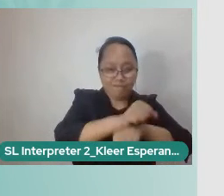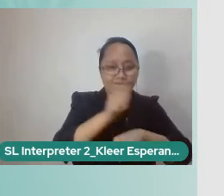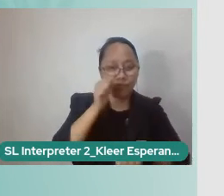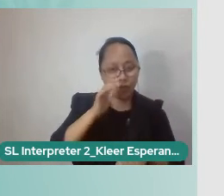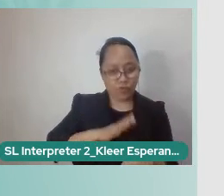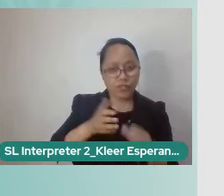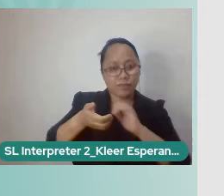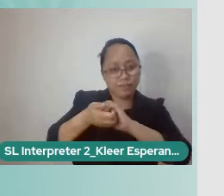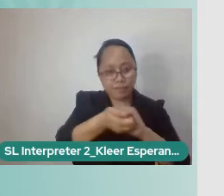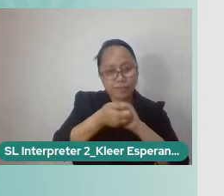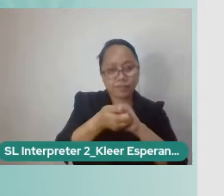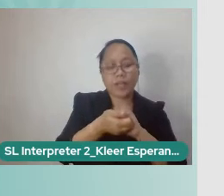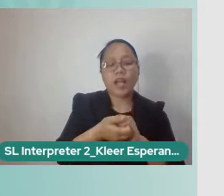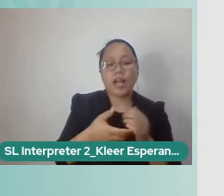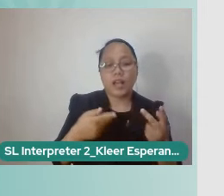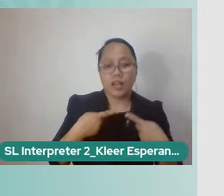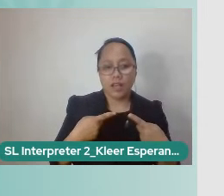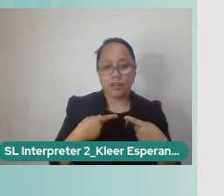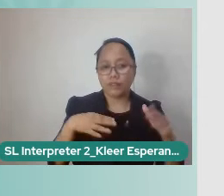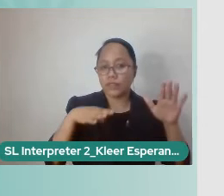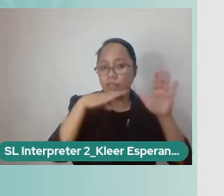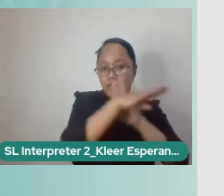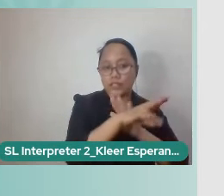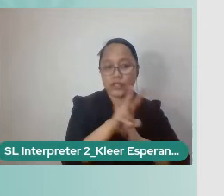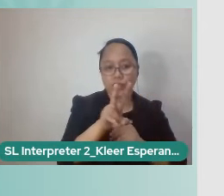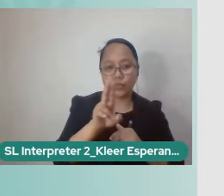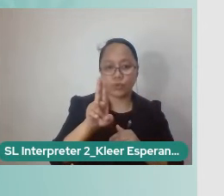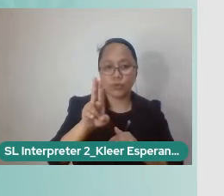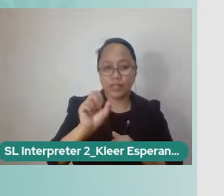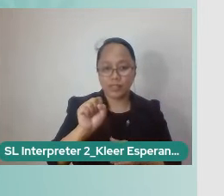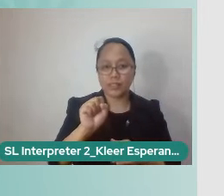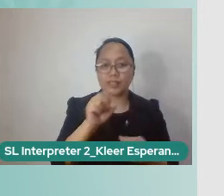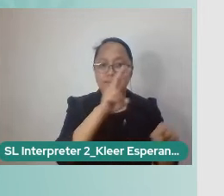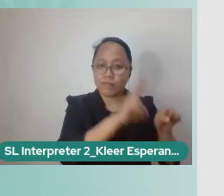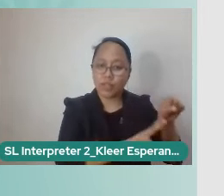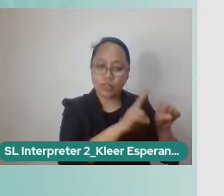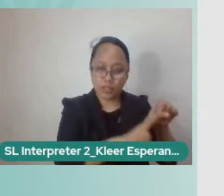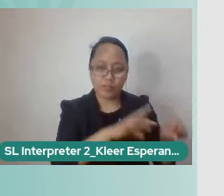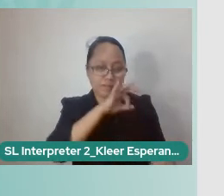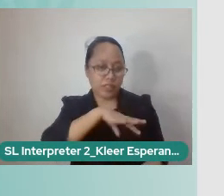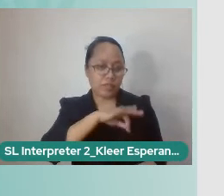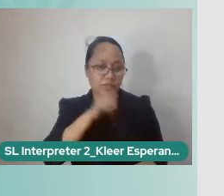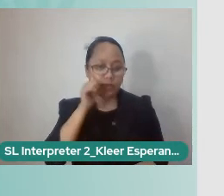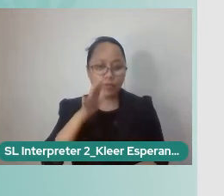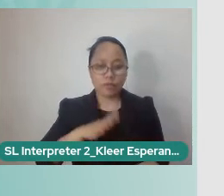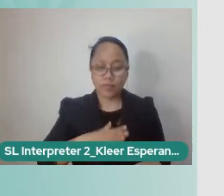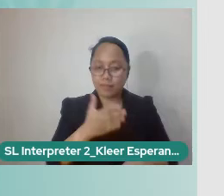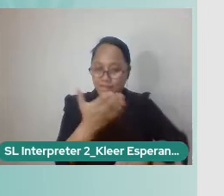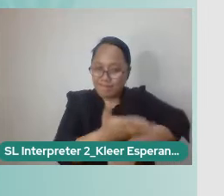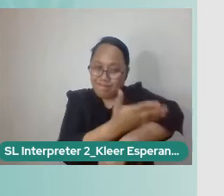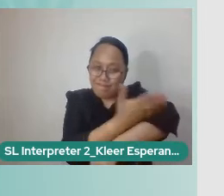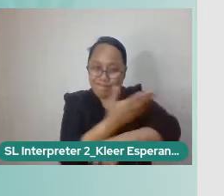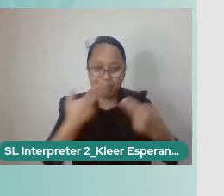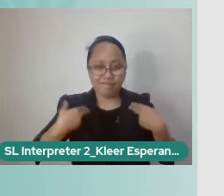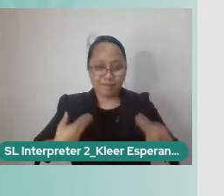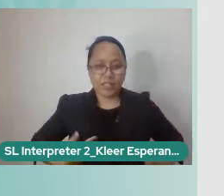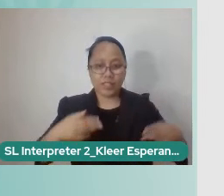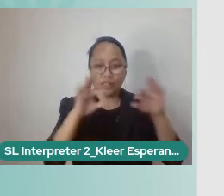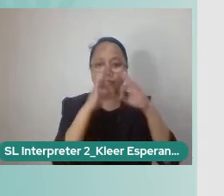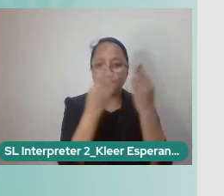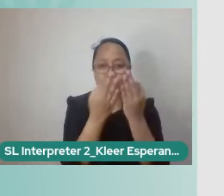about $26 US when the benefits of women's improved health on families, communities and societies are also